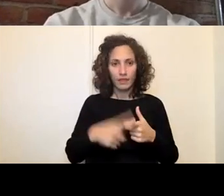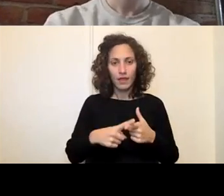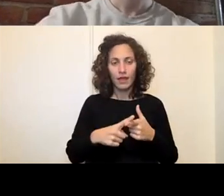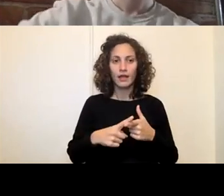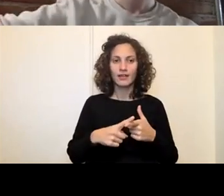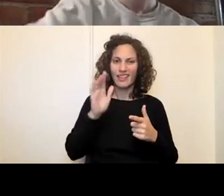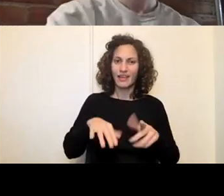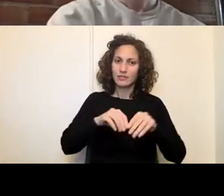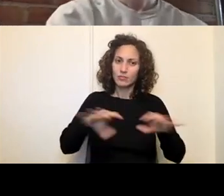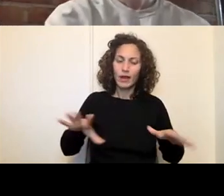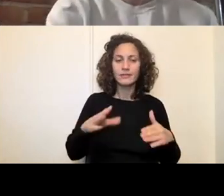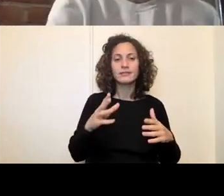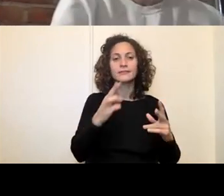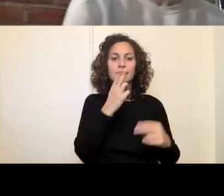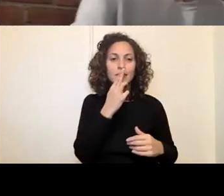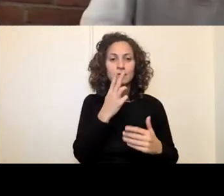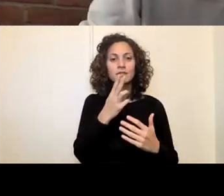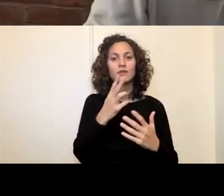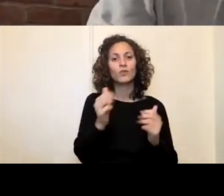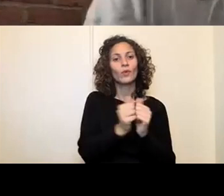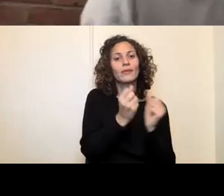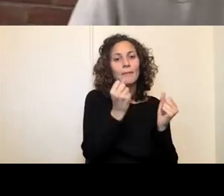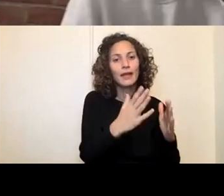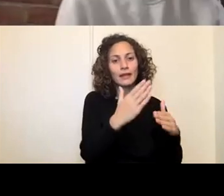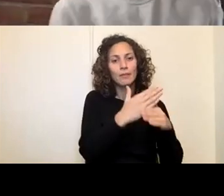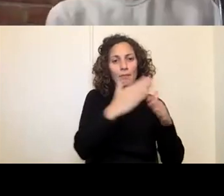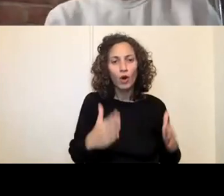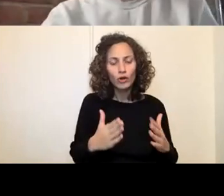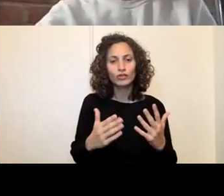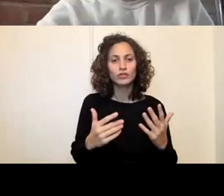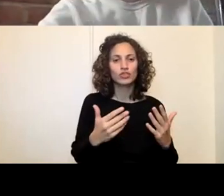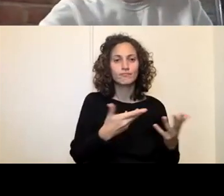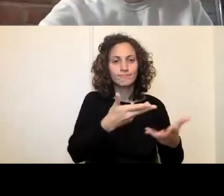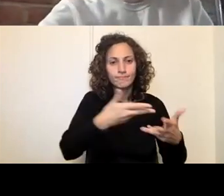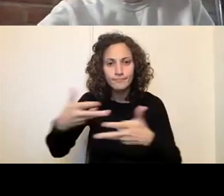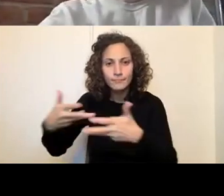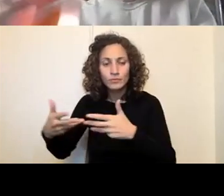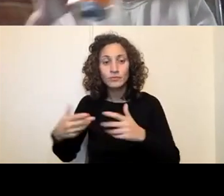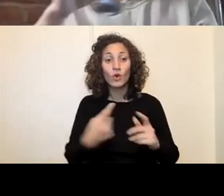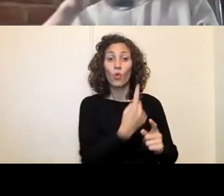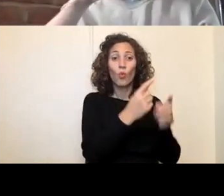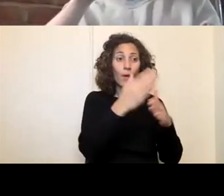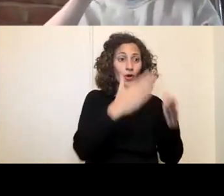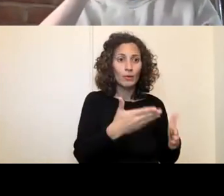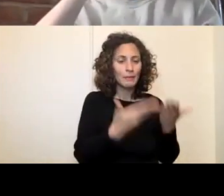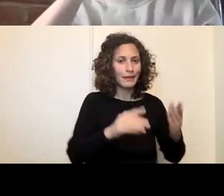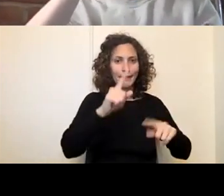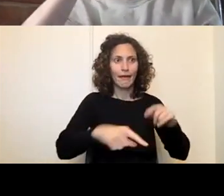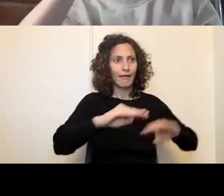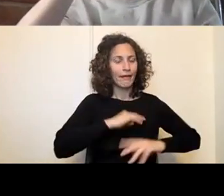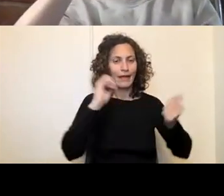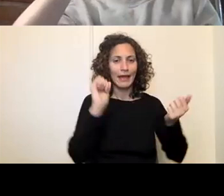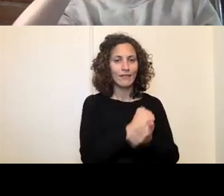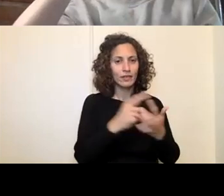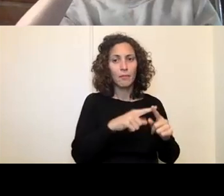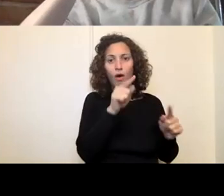partners. And this helps my partners meet needs that I can't fulfill with other partners. And it helps me